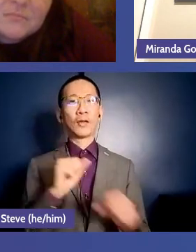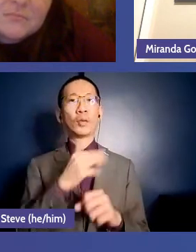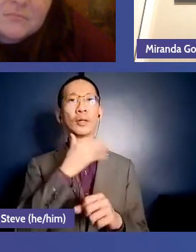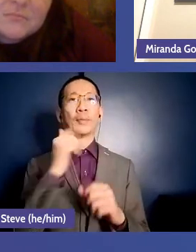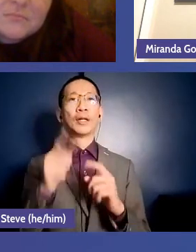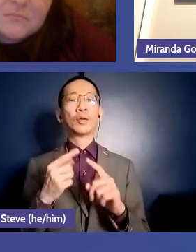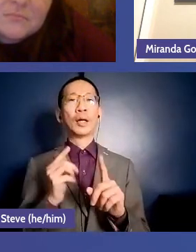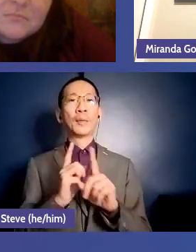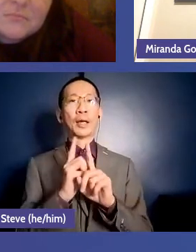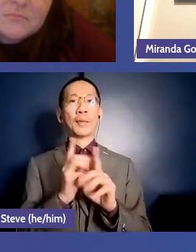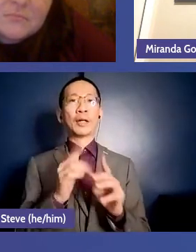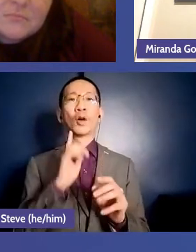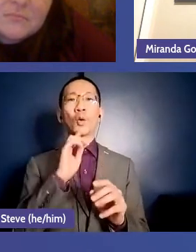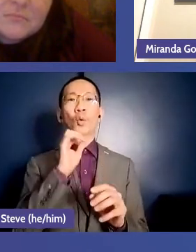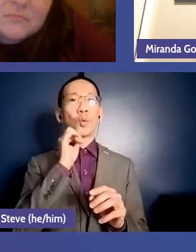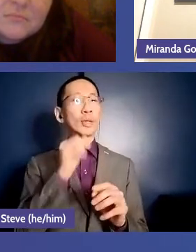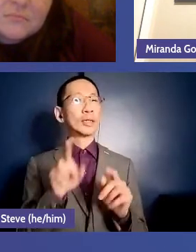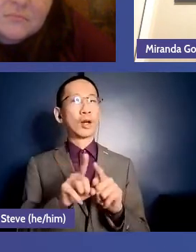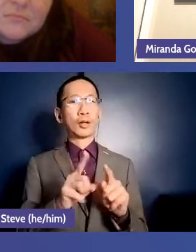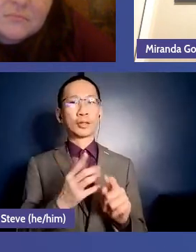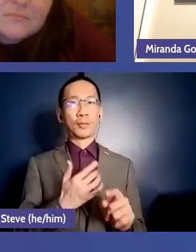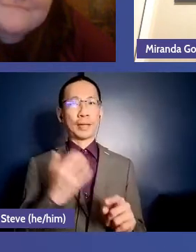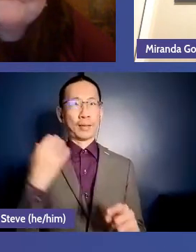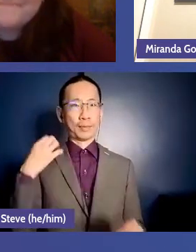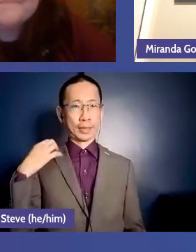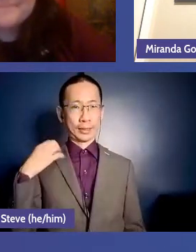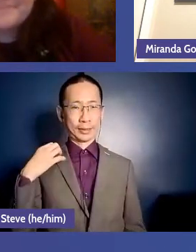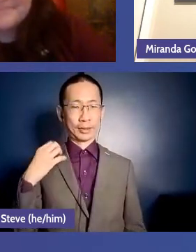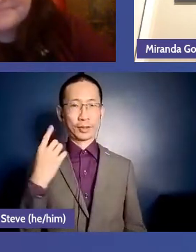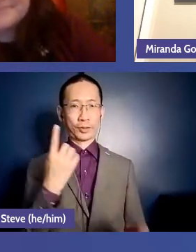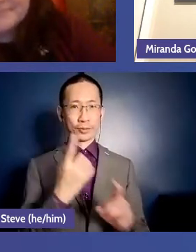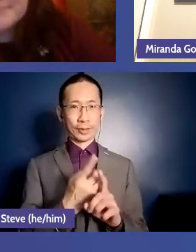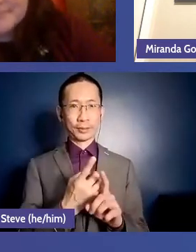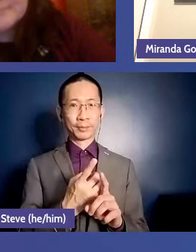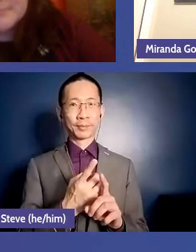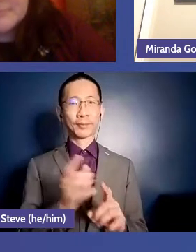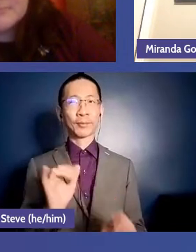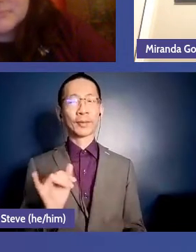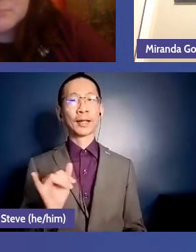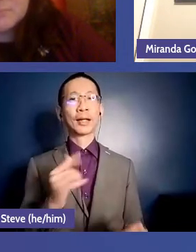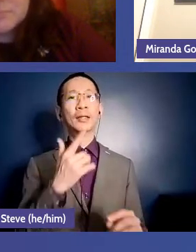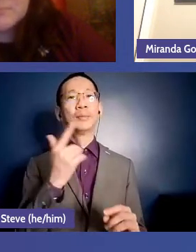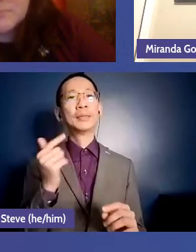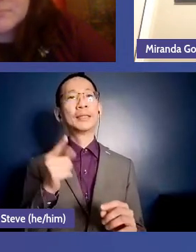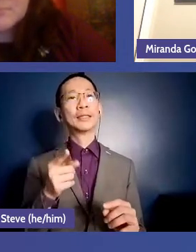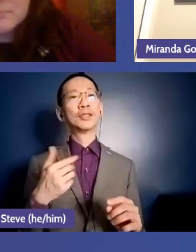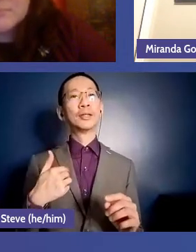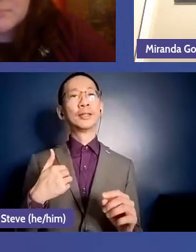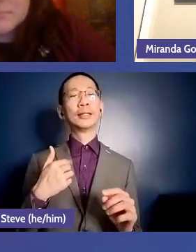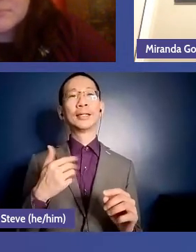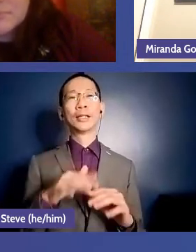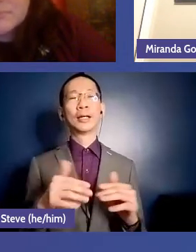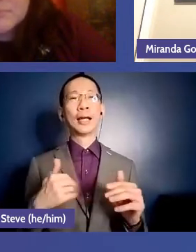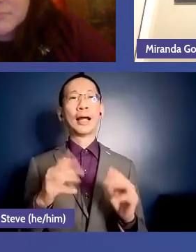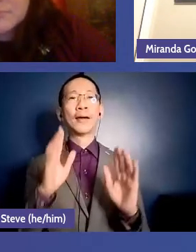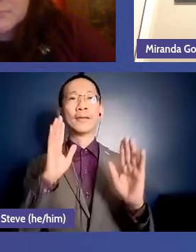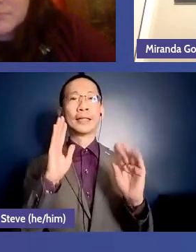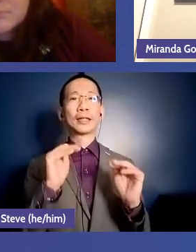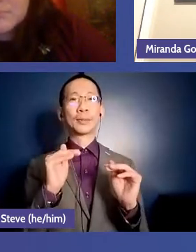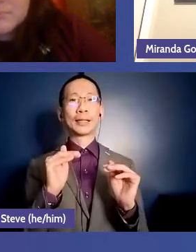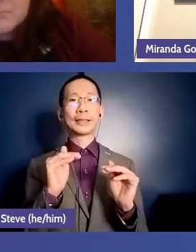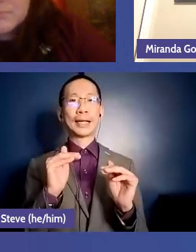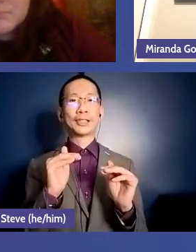mentor wasn't also my boss, right? Like, because there isn't the